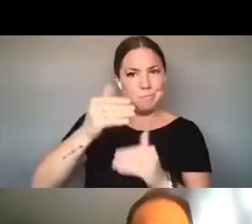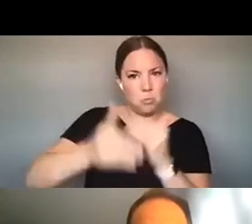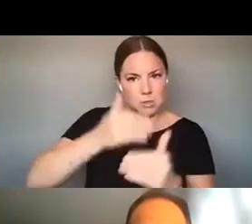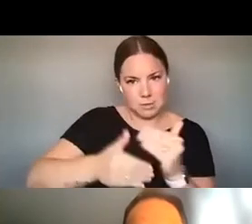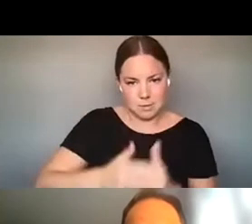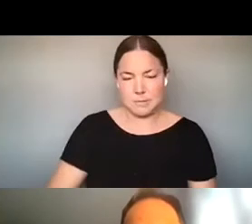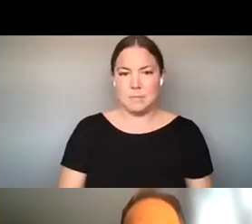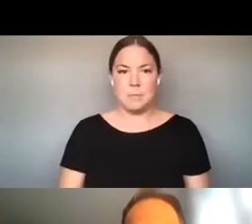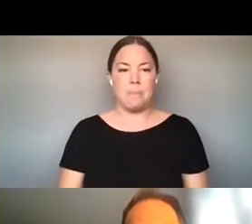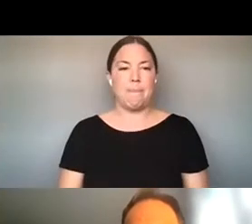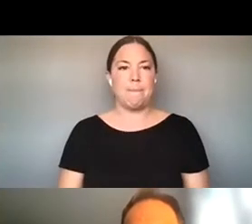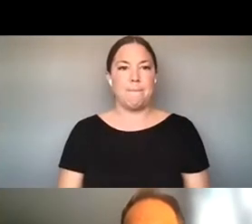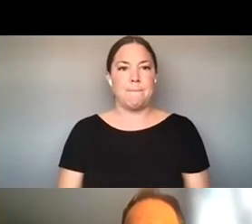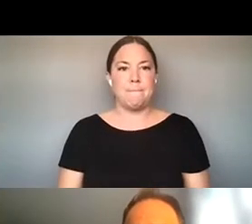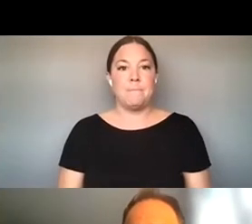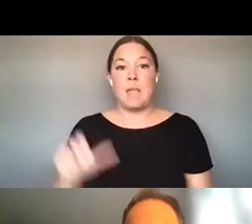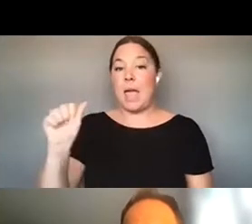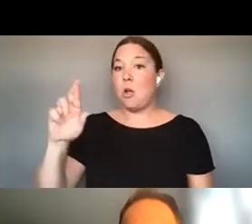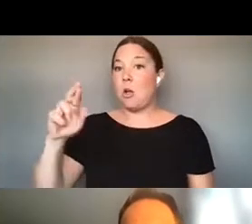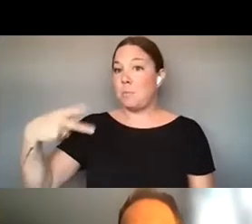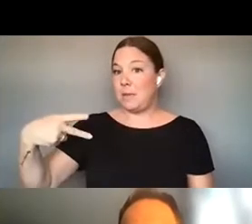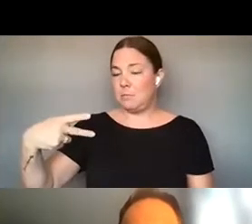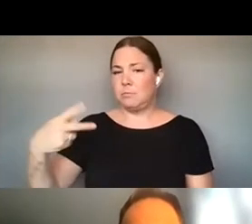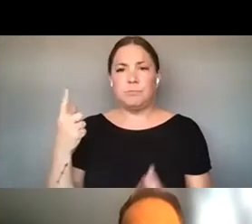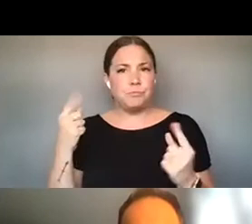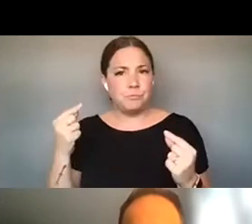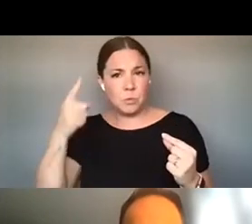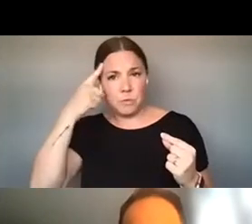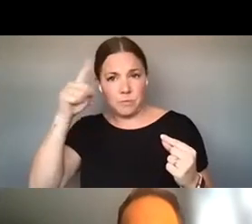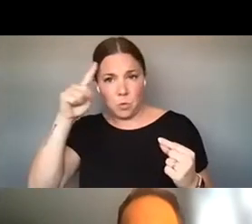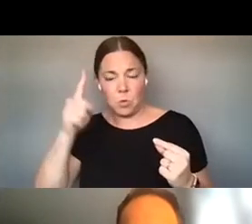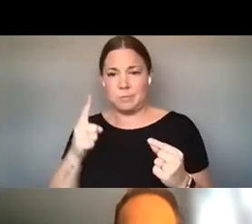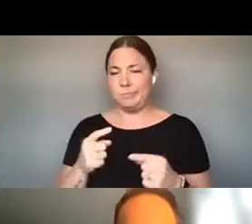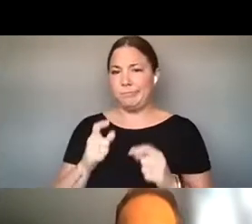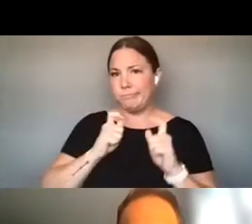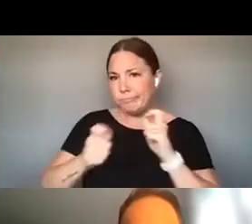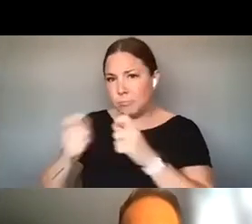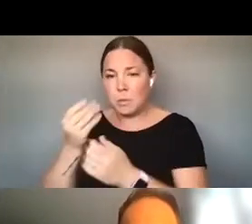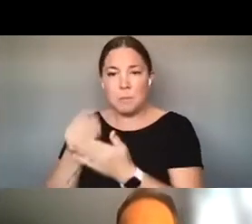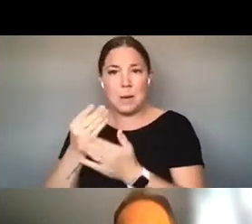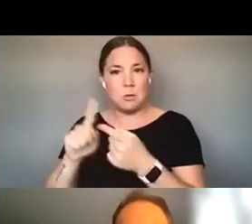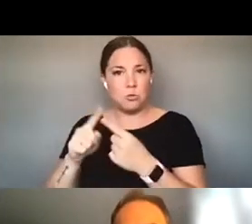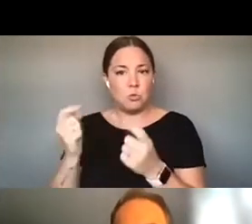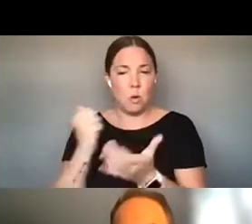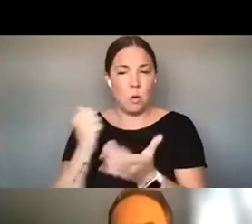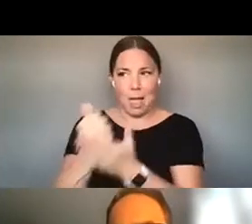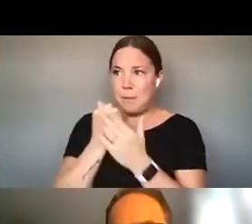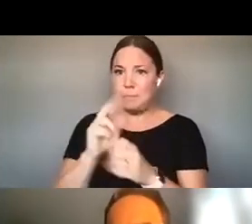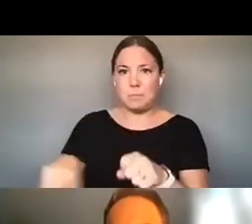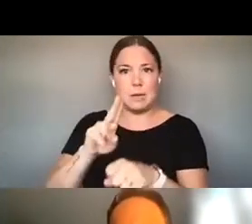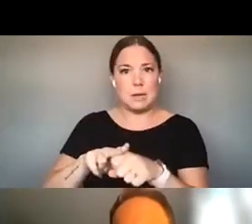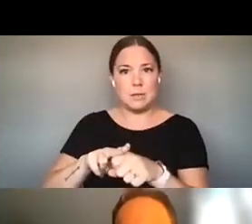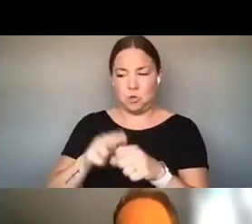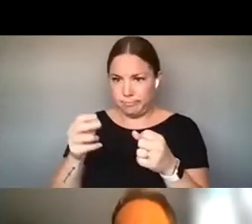The American Rescue Plan is designed to fuel the nation's recovery from the devastating economic and health effects of the COVID